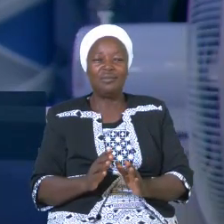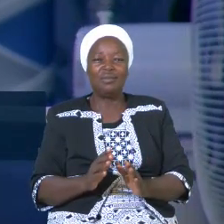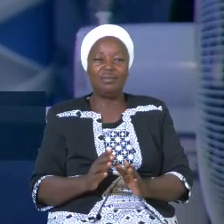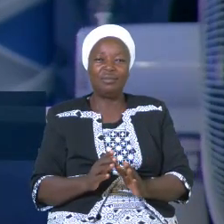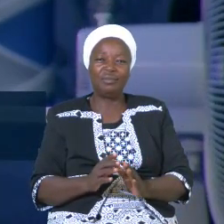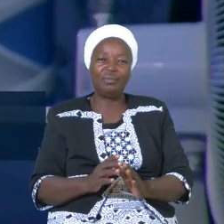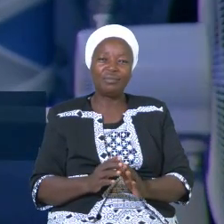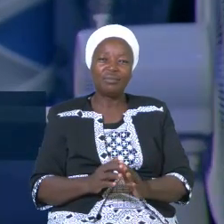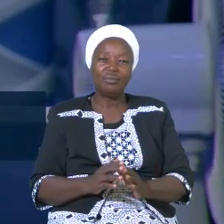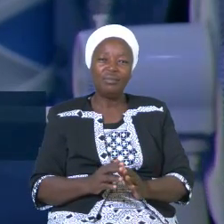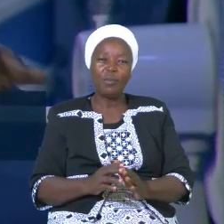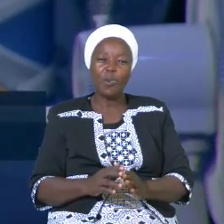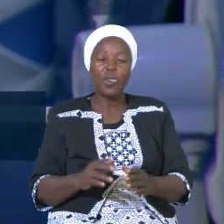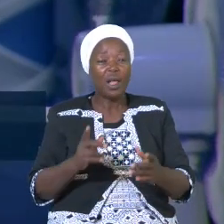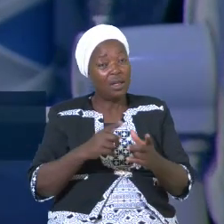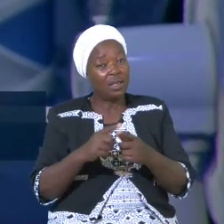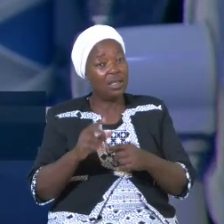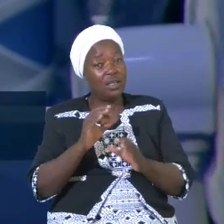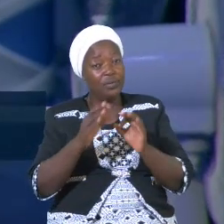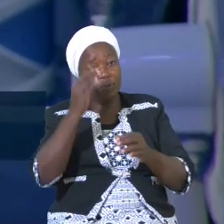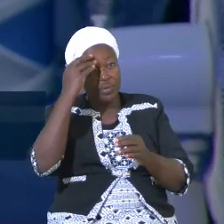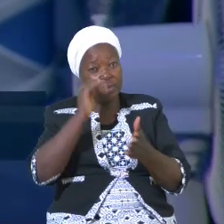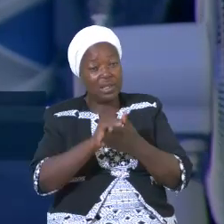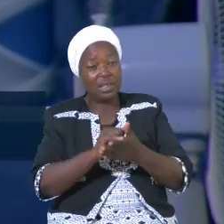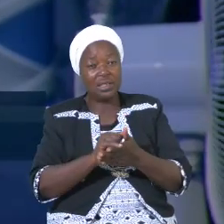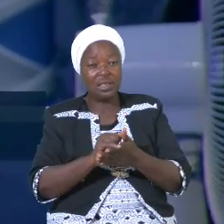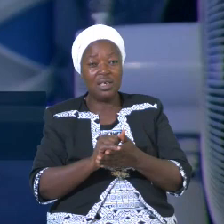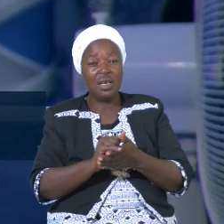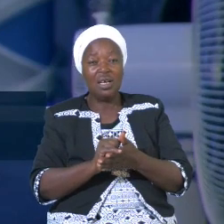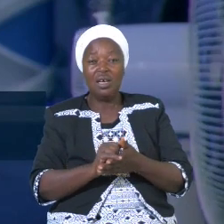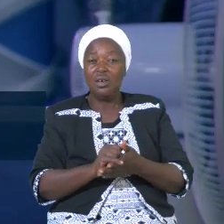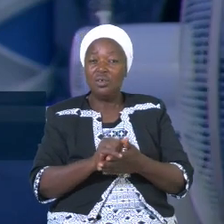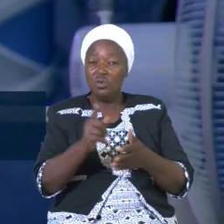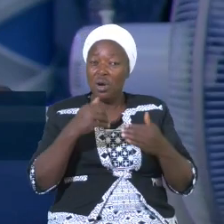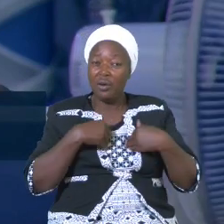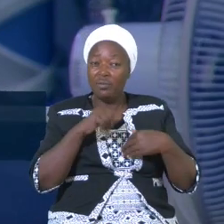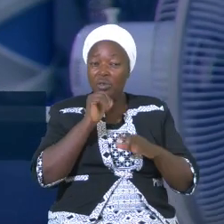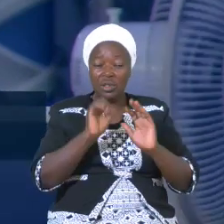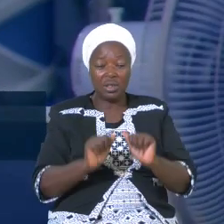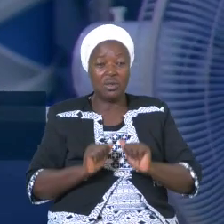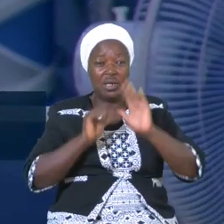send whatsapp message to plus two three four